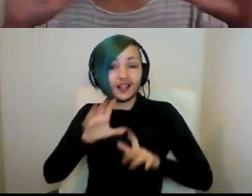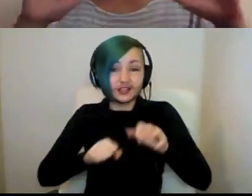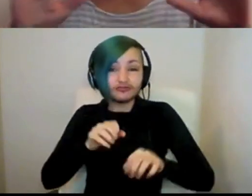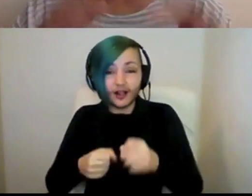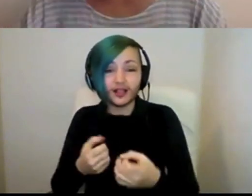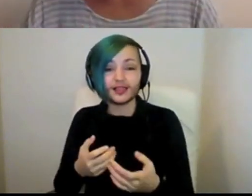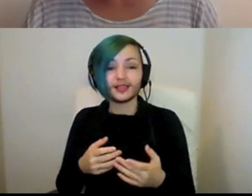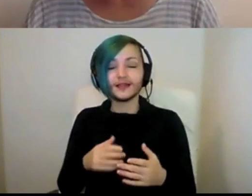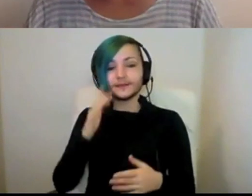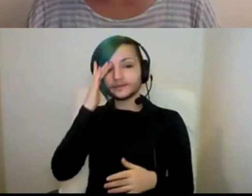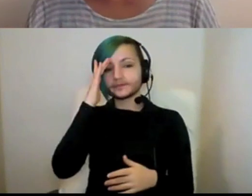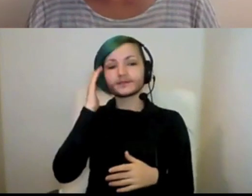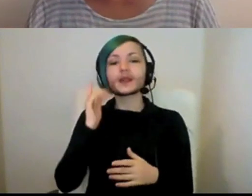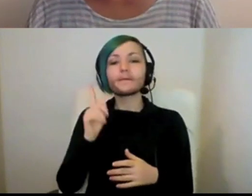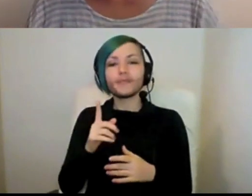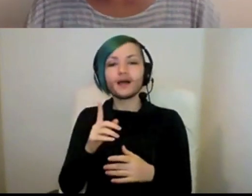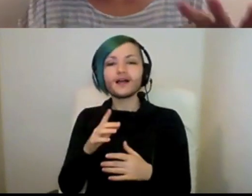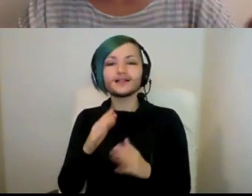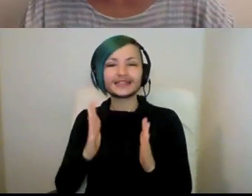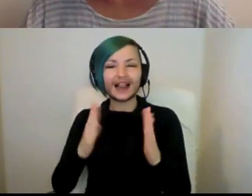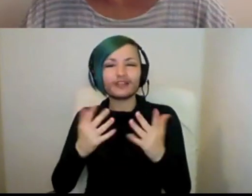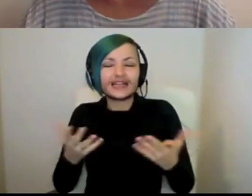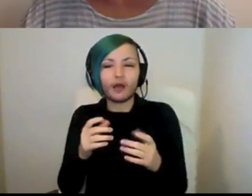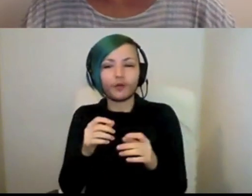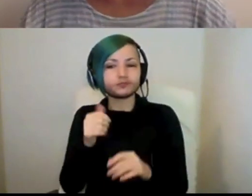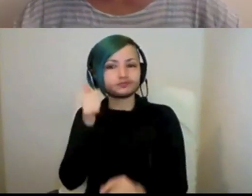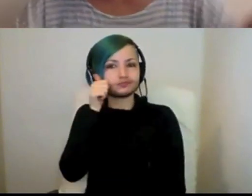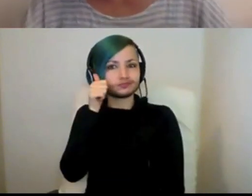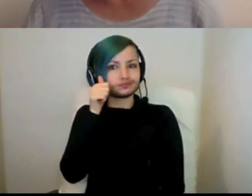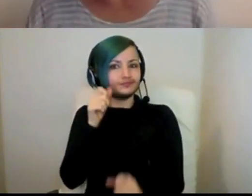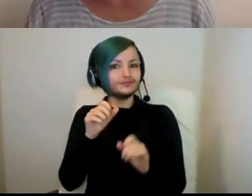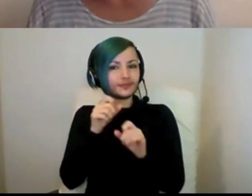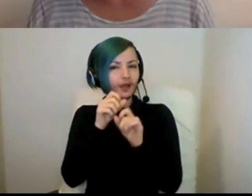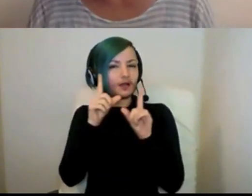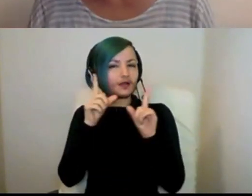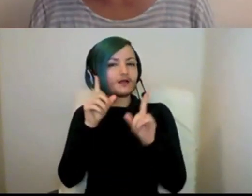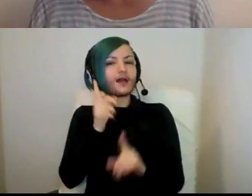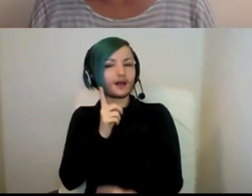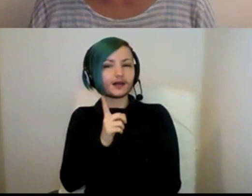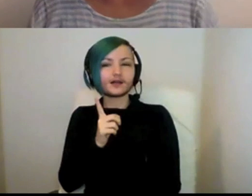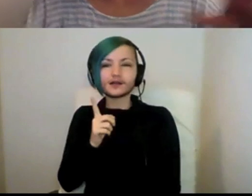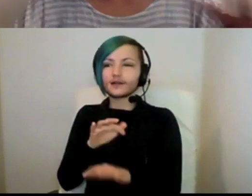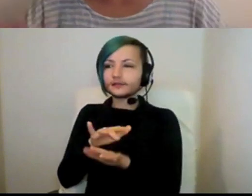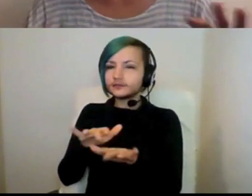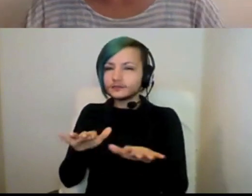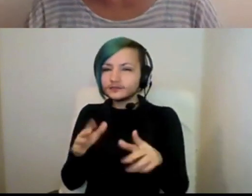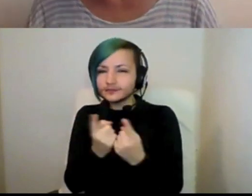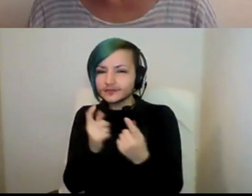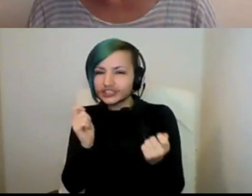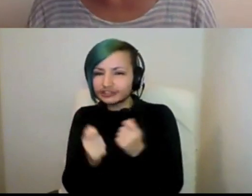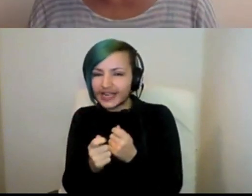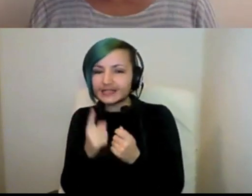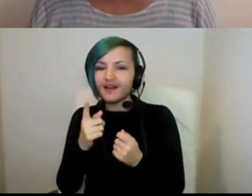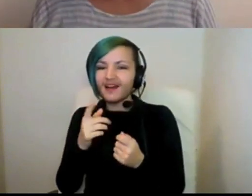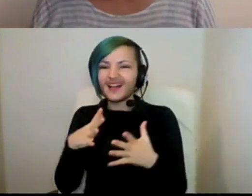sort of shift their heads, but they know they have to. They're aware that the on the ground things have changed, but I think they don't quite know how to do